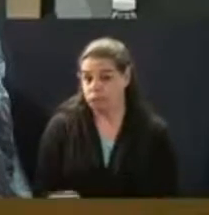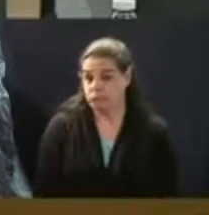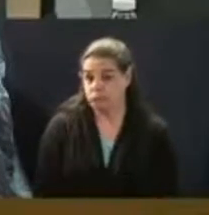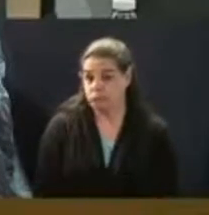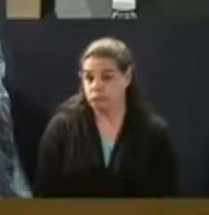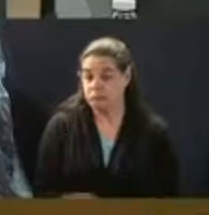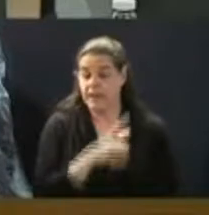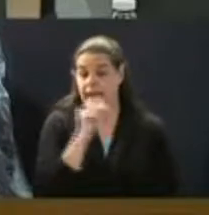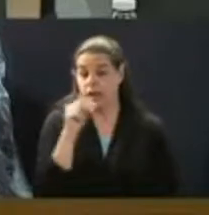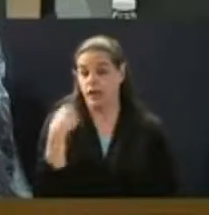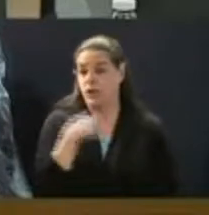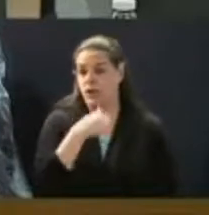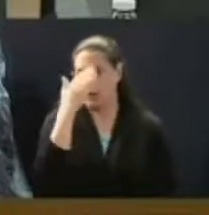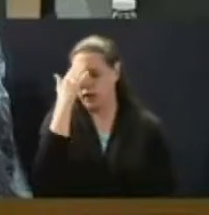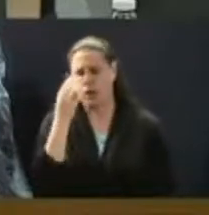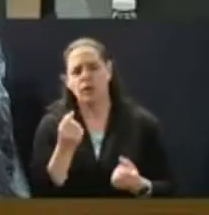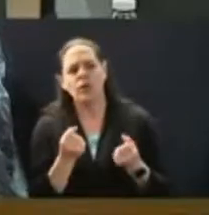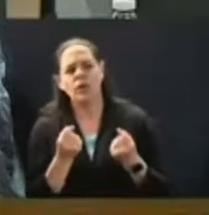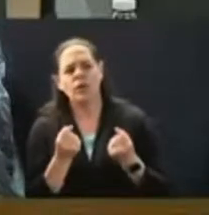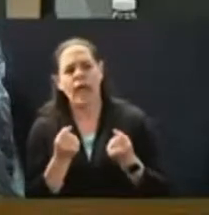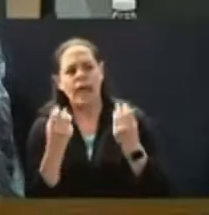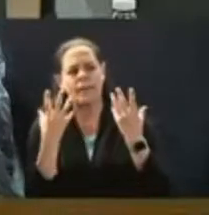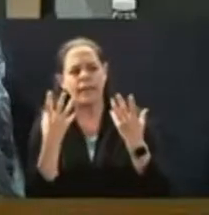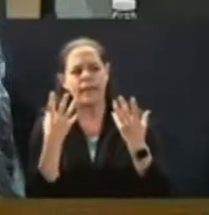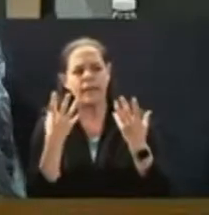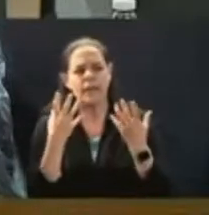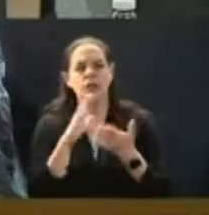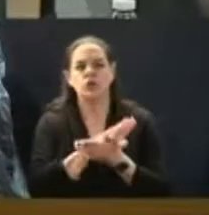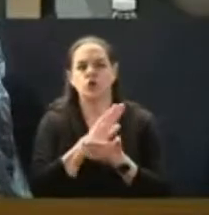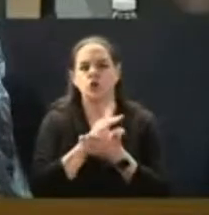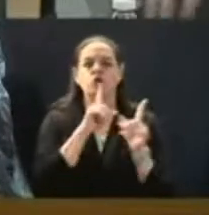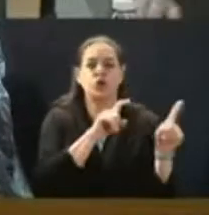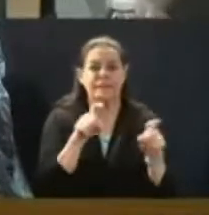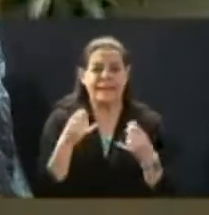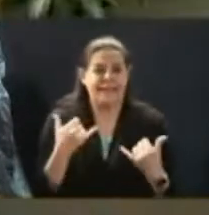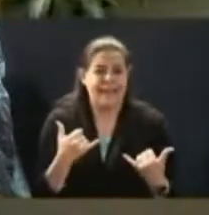And do we know how many schools are testing today?